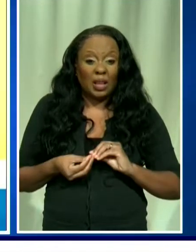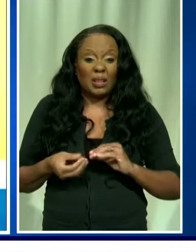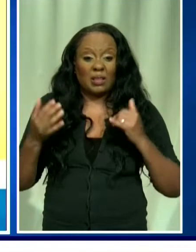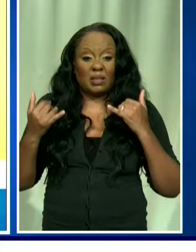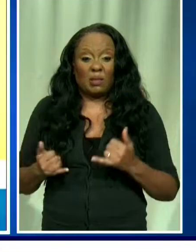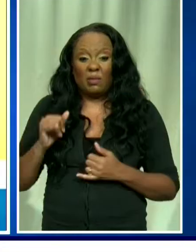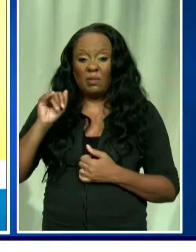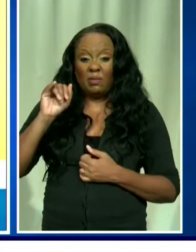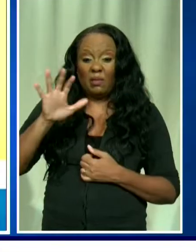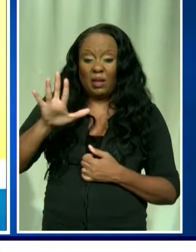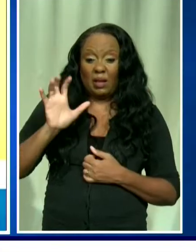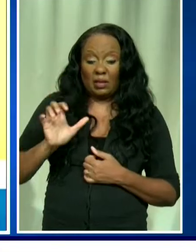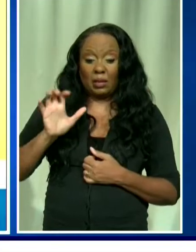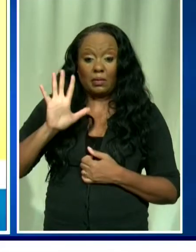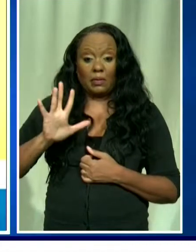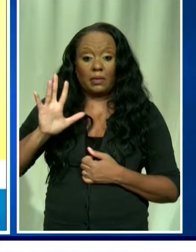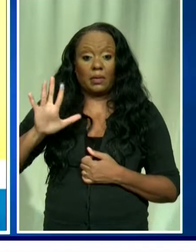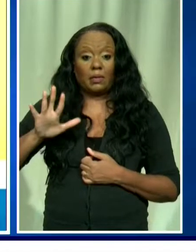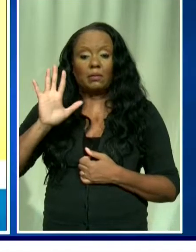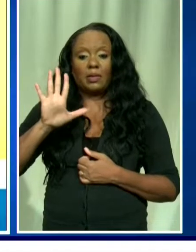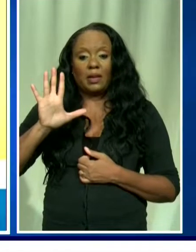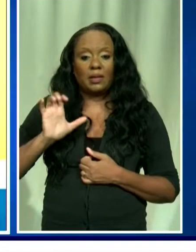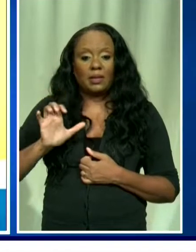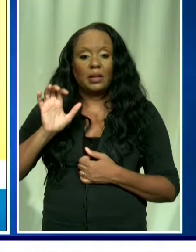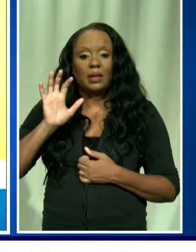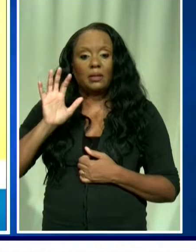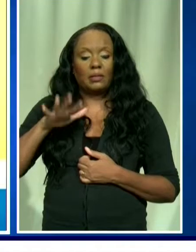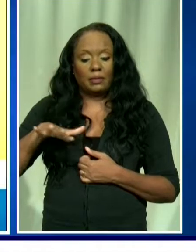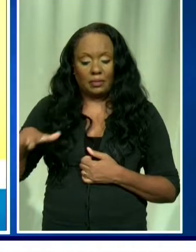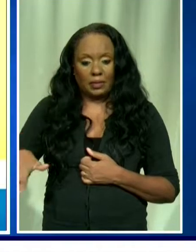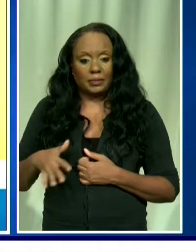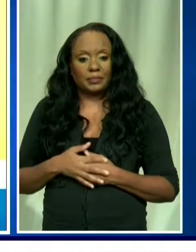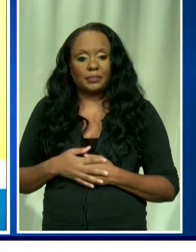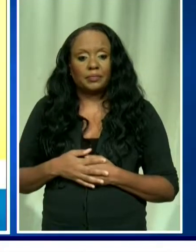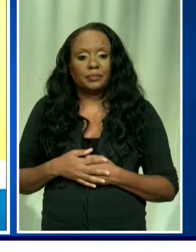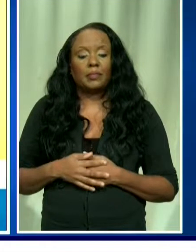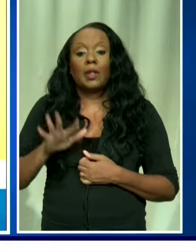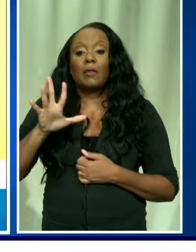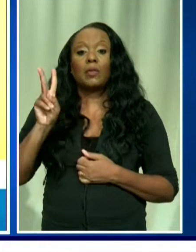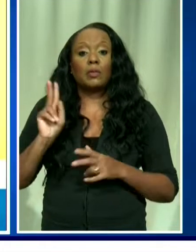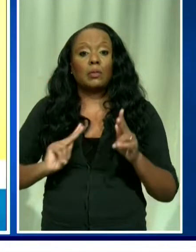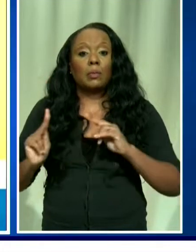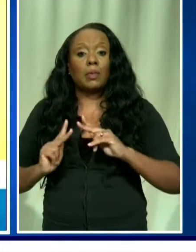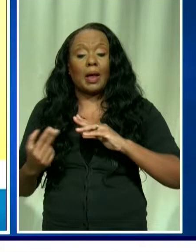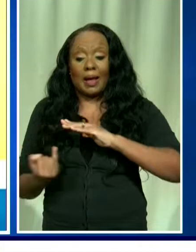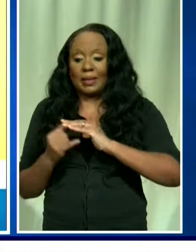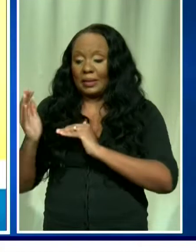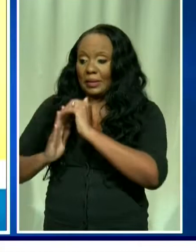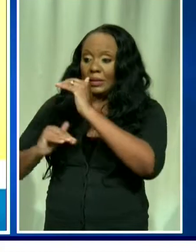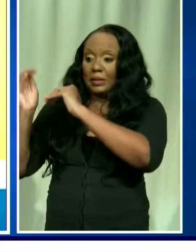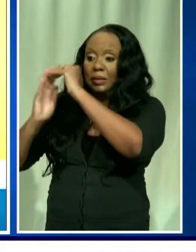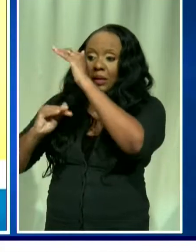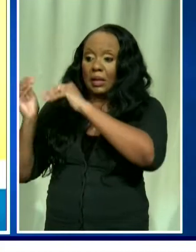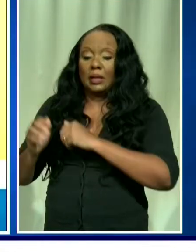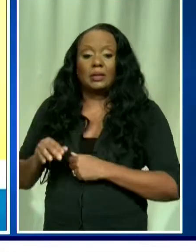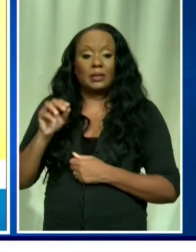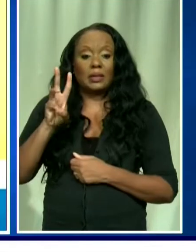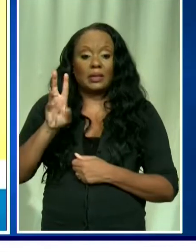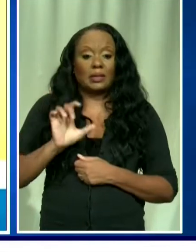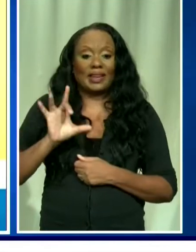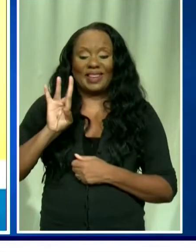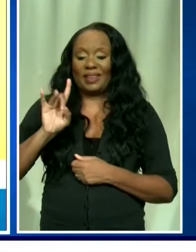reached 555. 52 people are currently in isolation facilities, while 682 were in